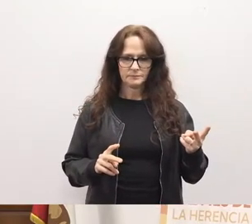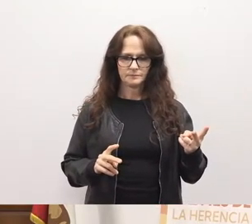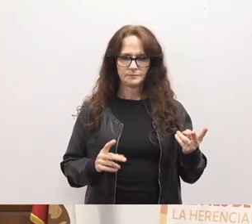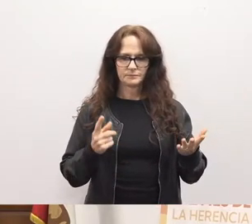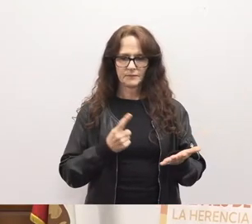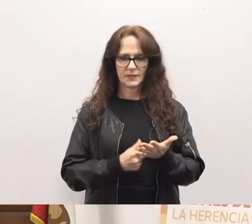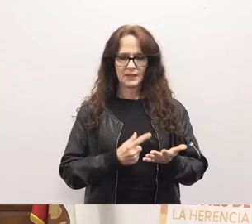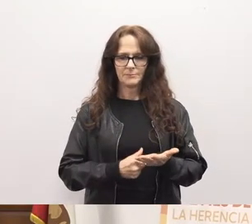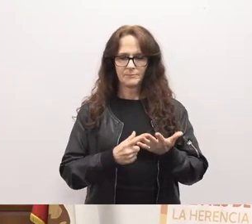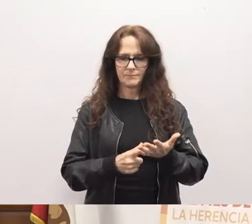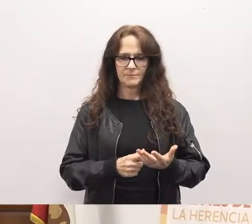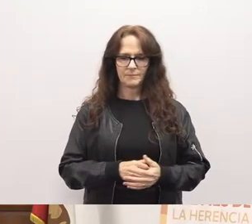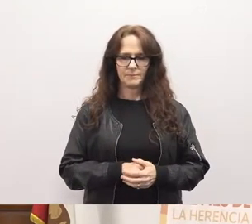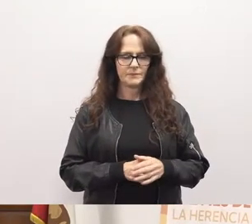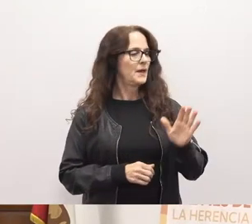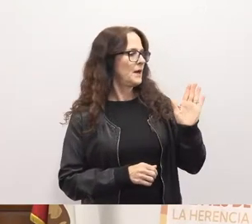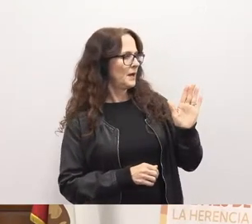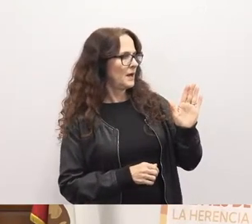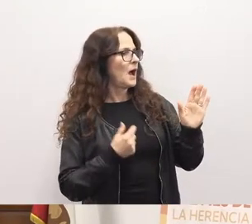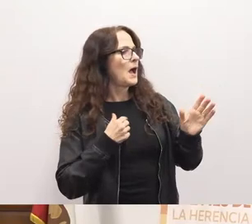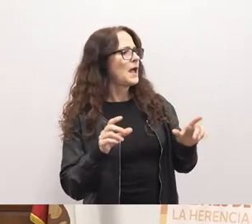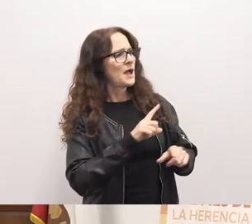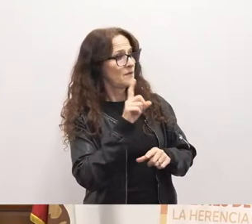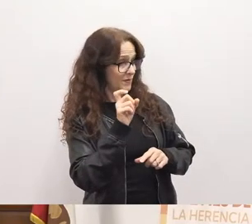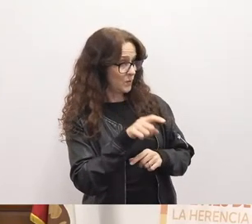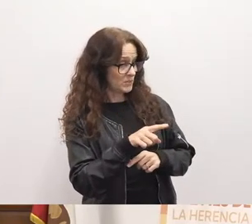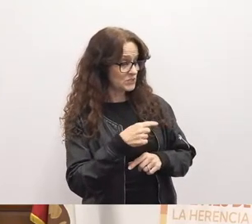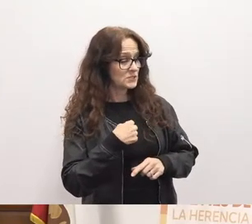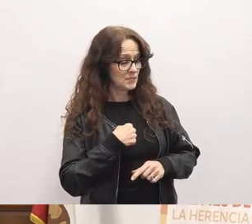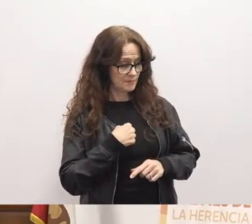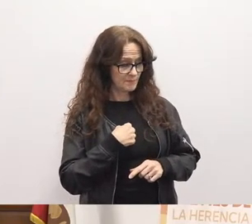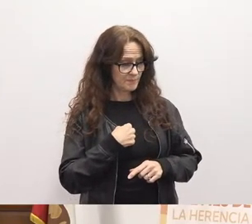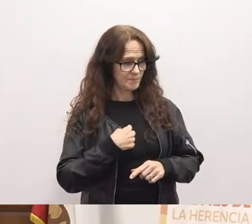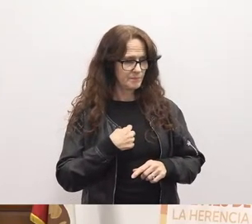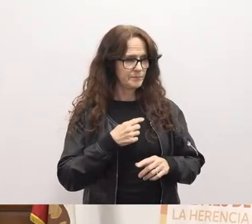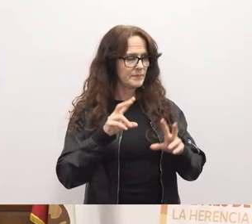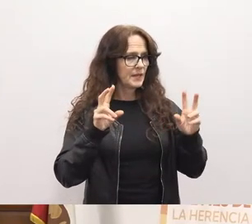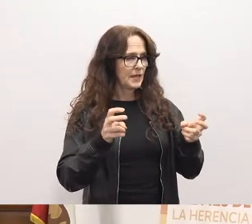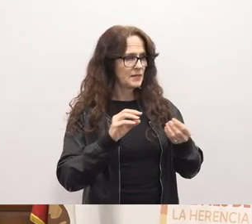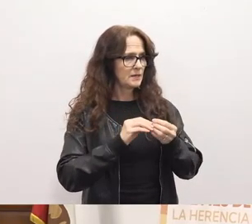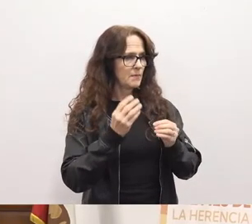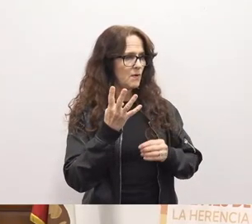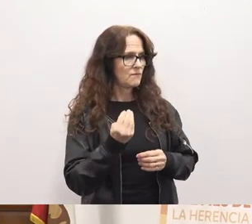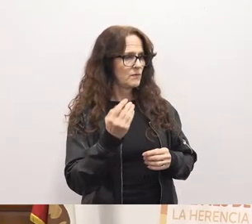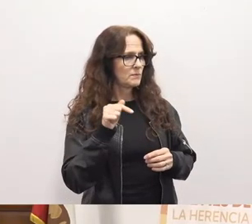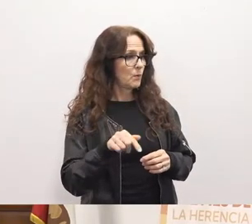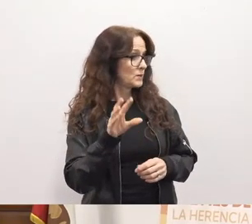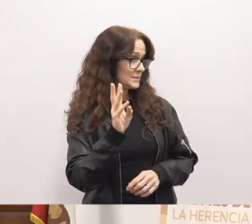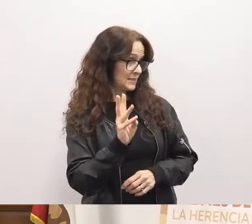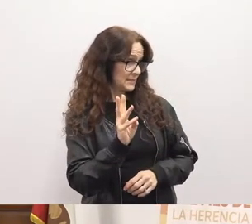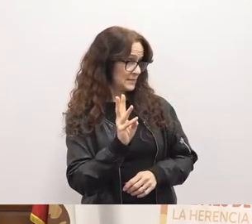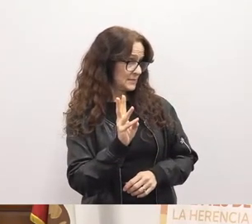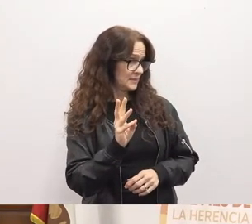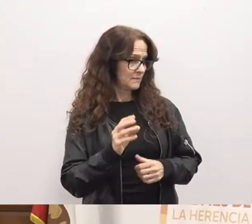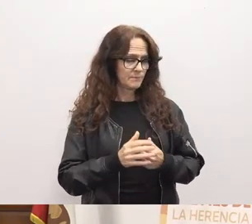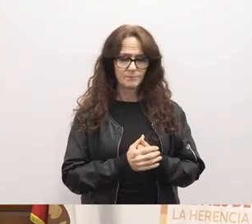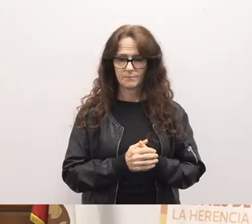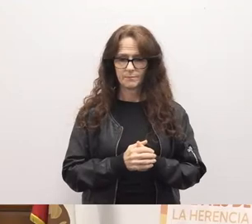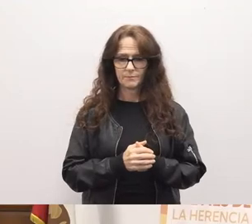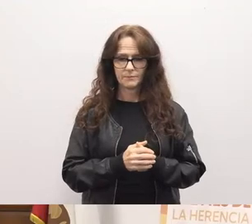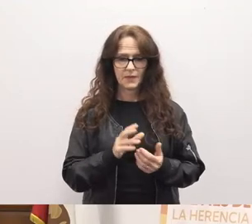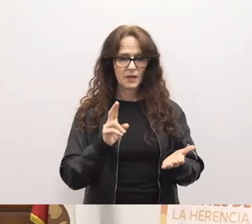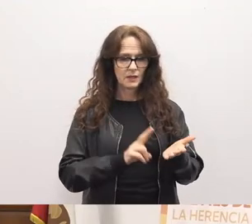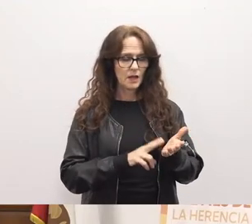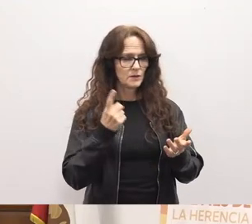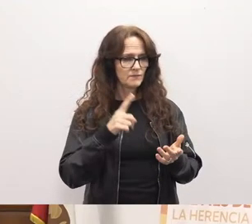Any discussion? I do have a question on item number 14.6.